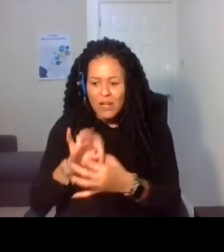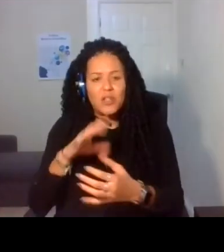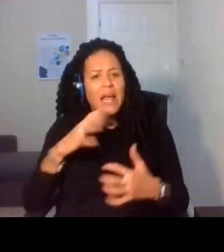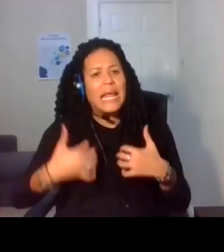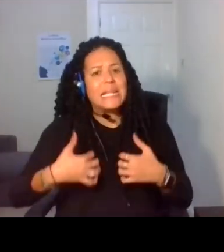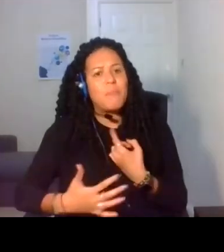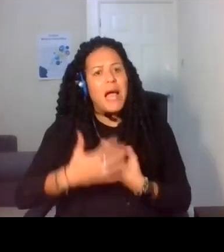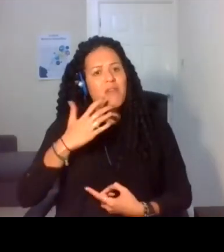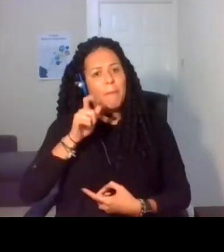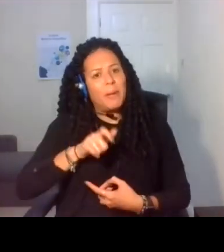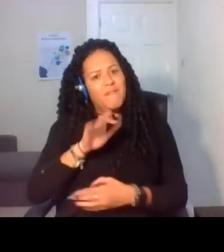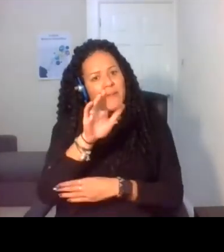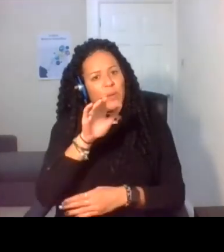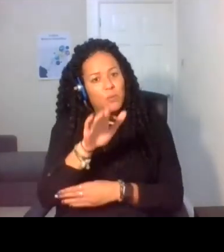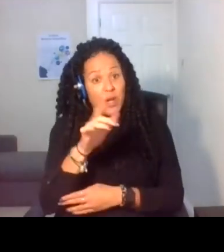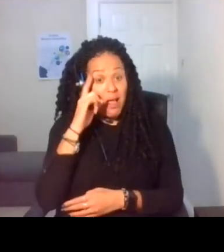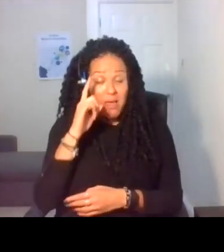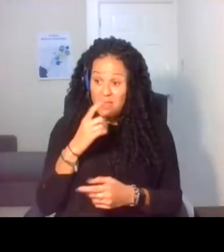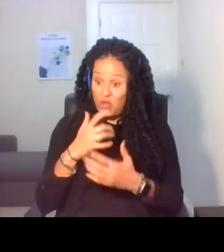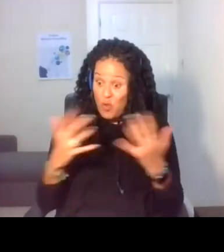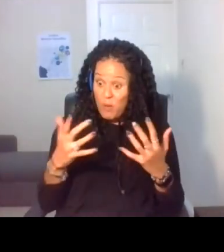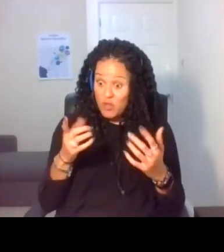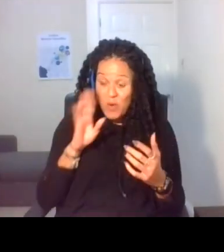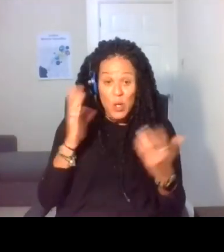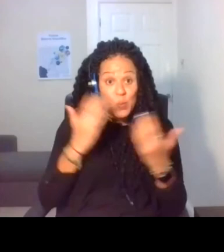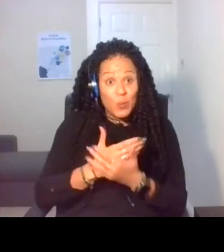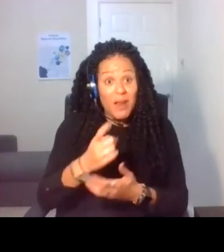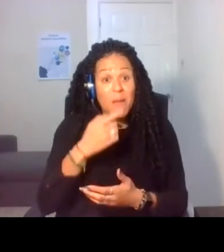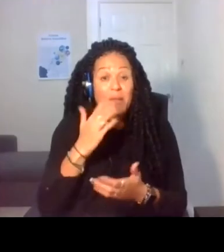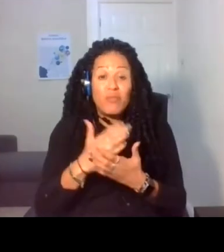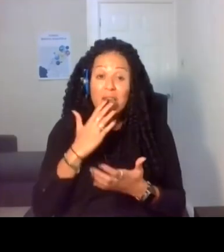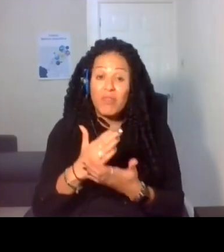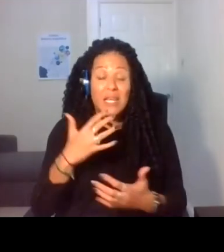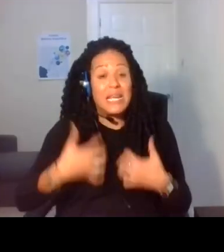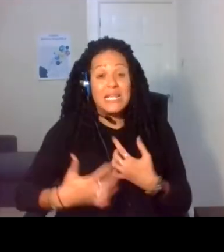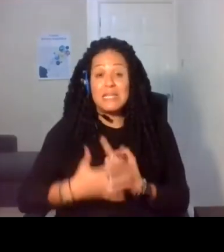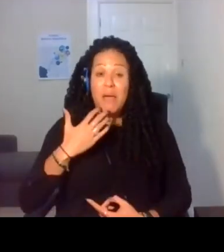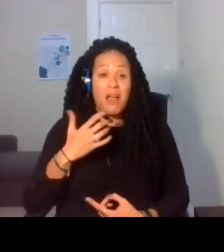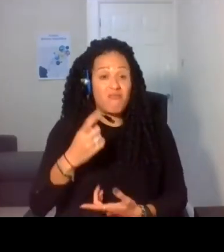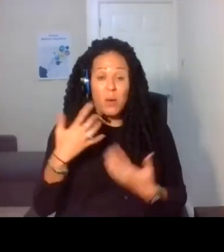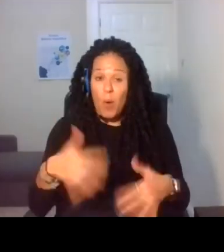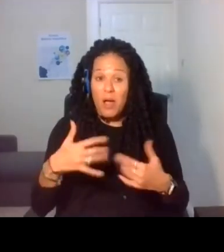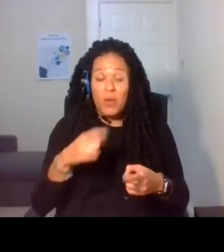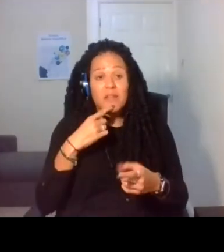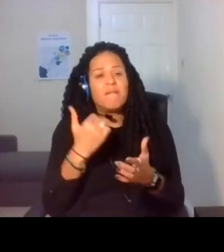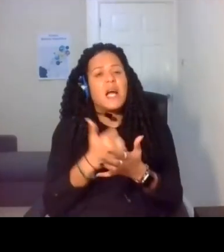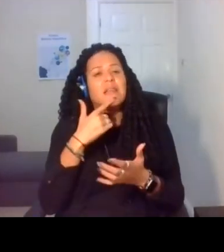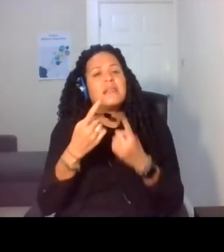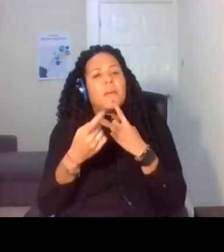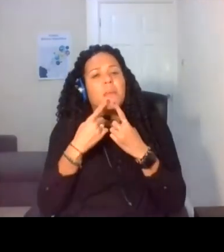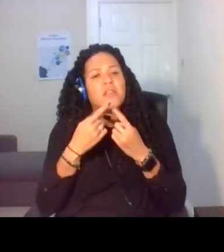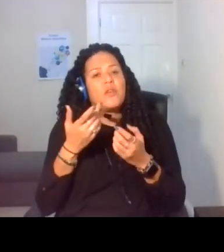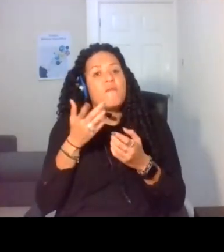And I think so much of what we've heard tonight has been really inspiring. And I think there's a fantastic message coming out from the women from